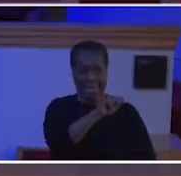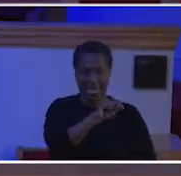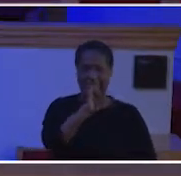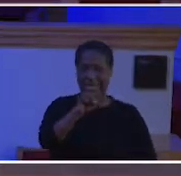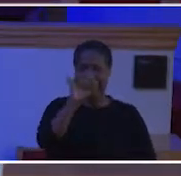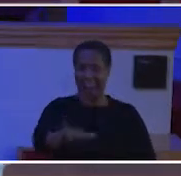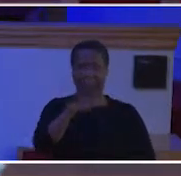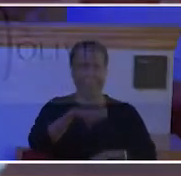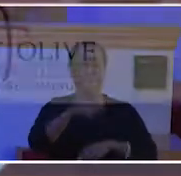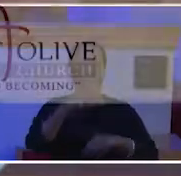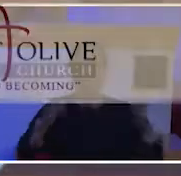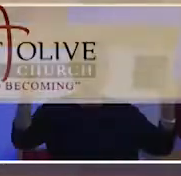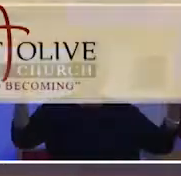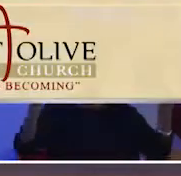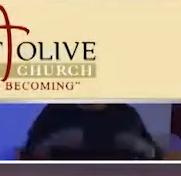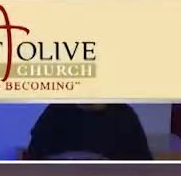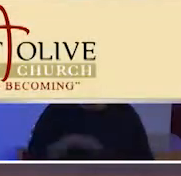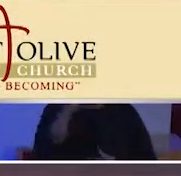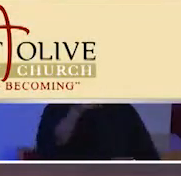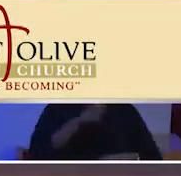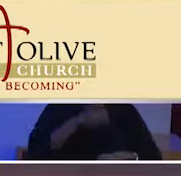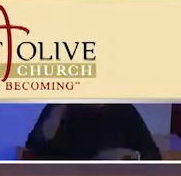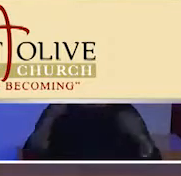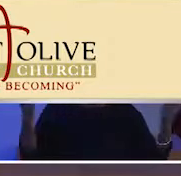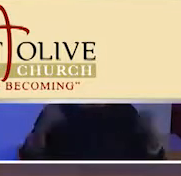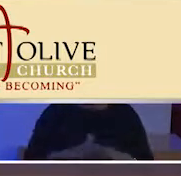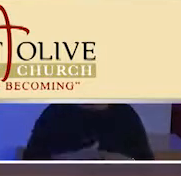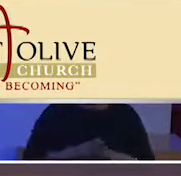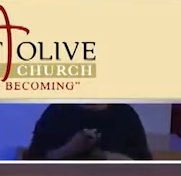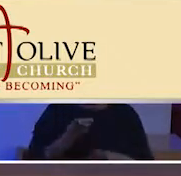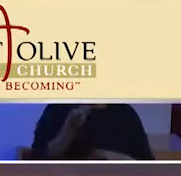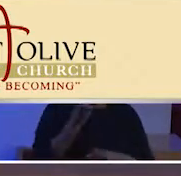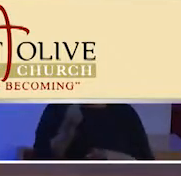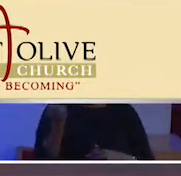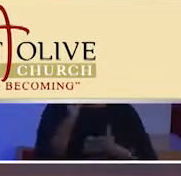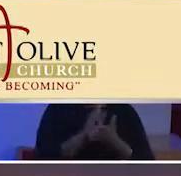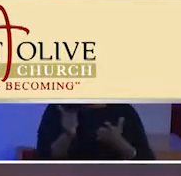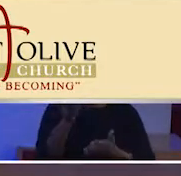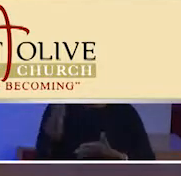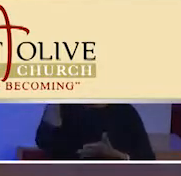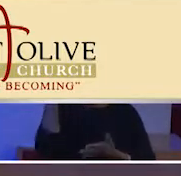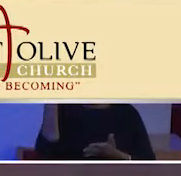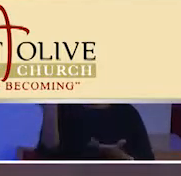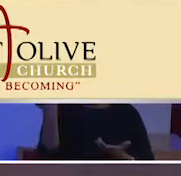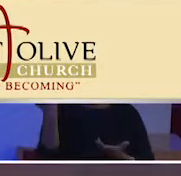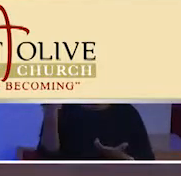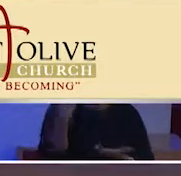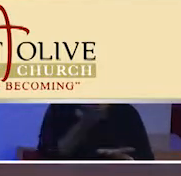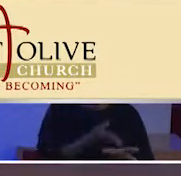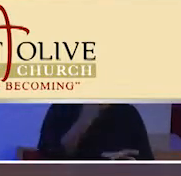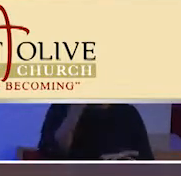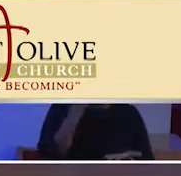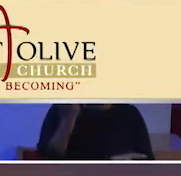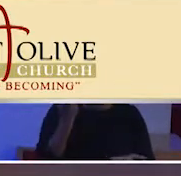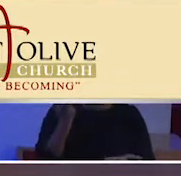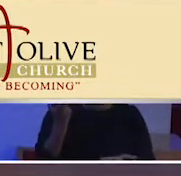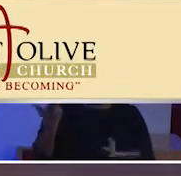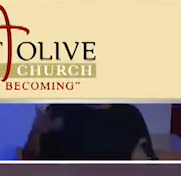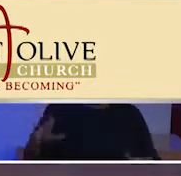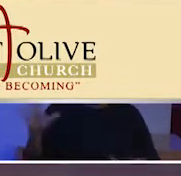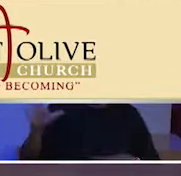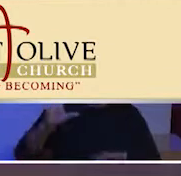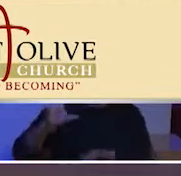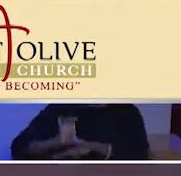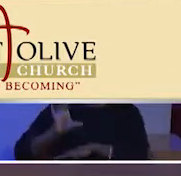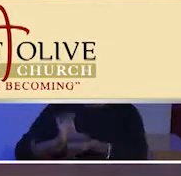time. Beloved, a few weeks ago I came home from a long night of church and discovered